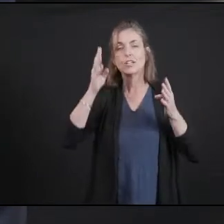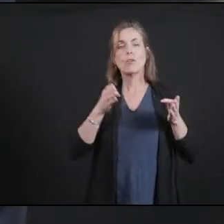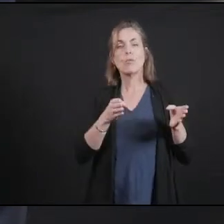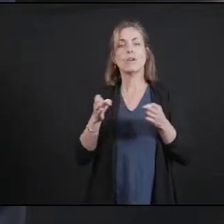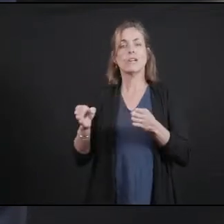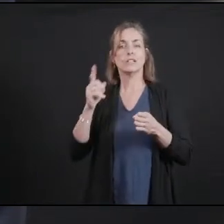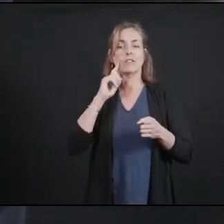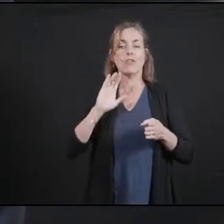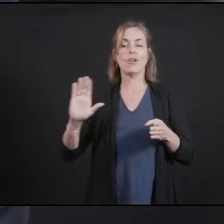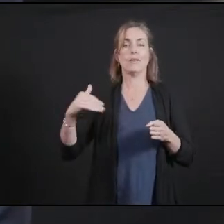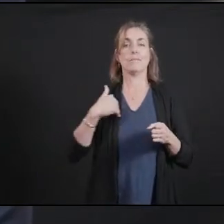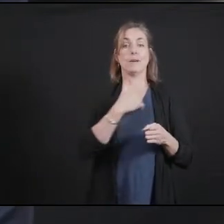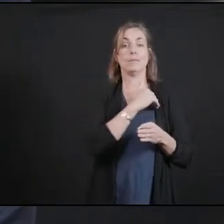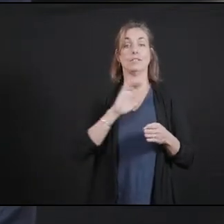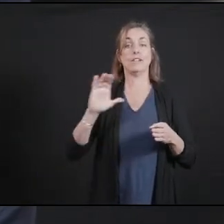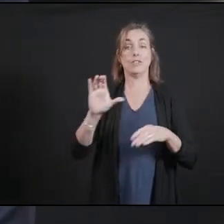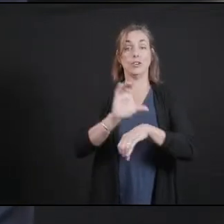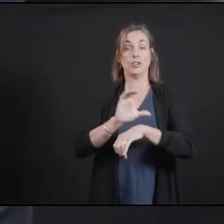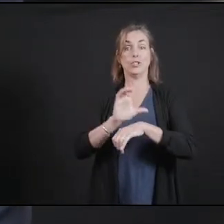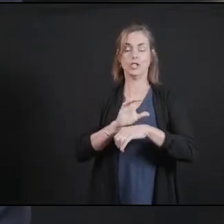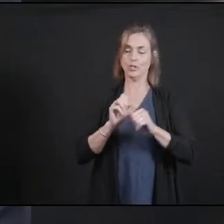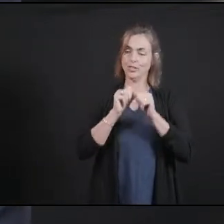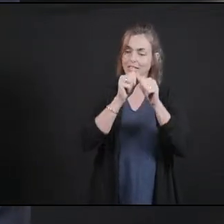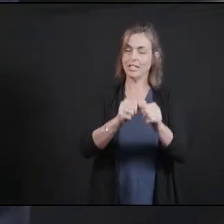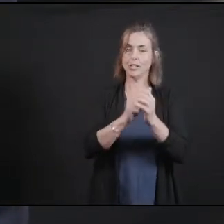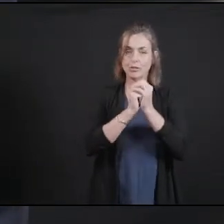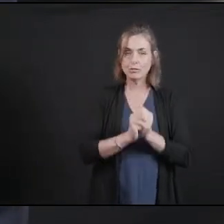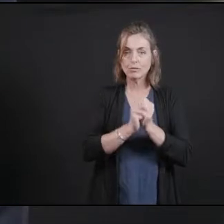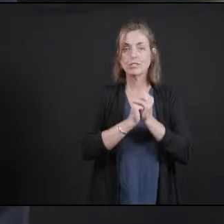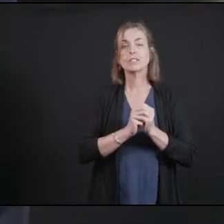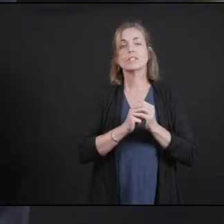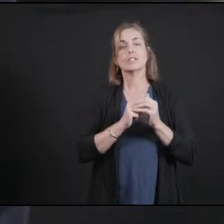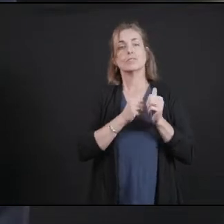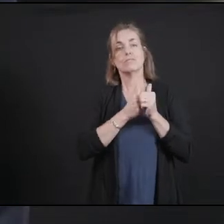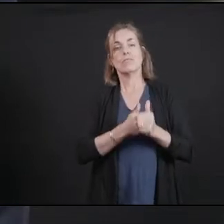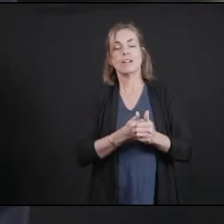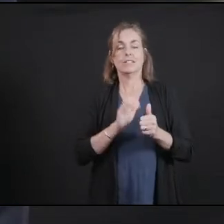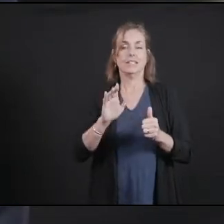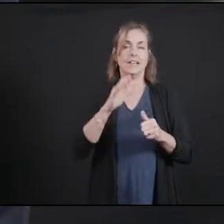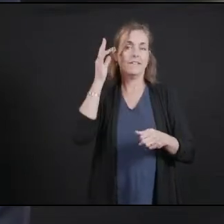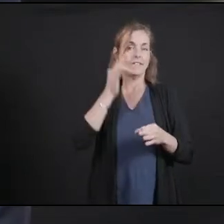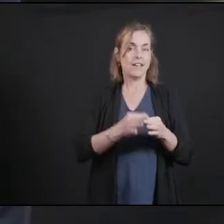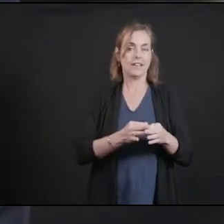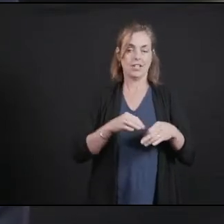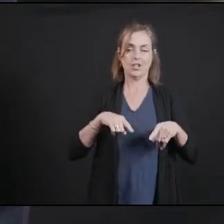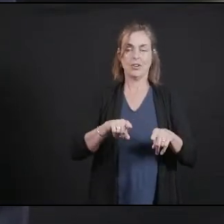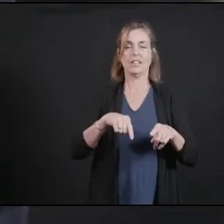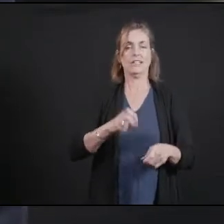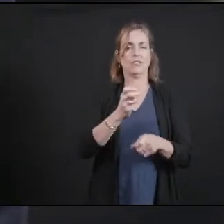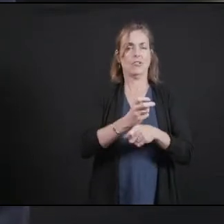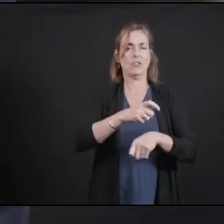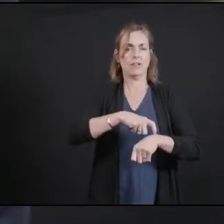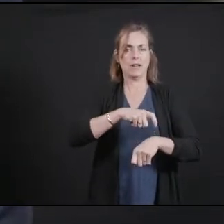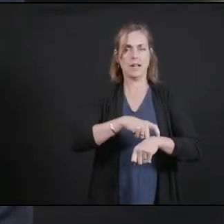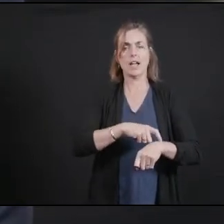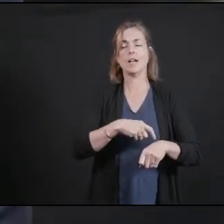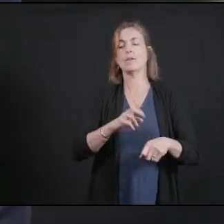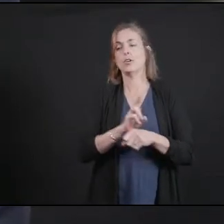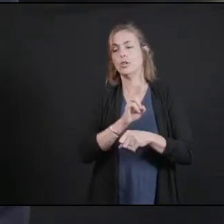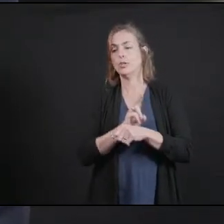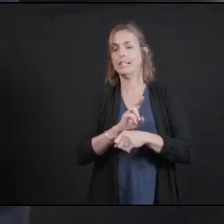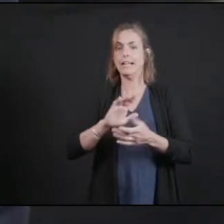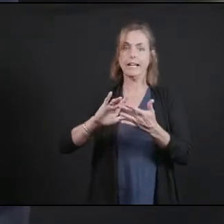until April 30th. We do, however, want to applaud the churches and the houses of worship that have found creative